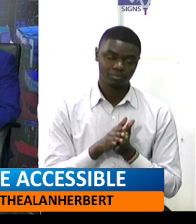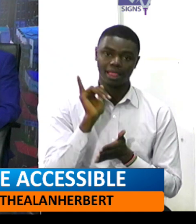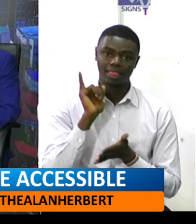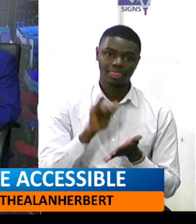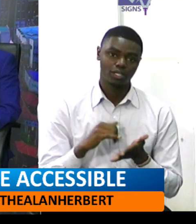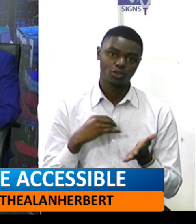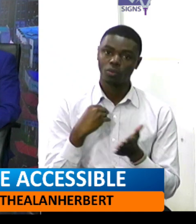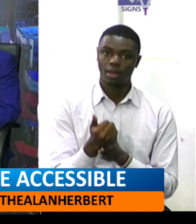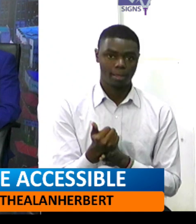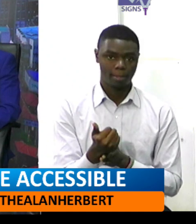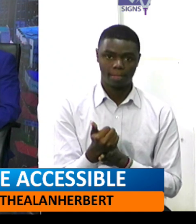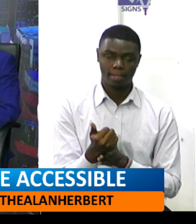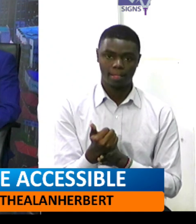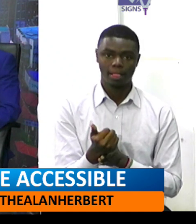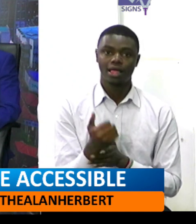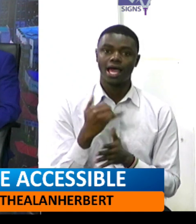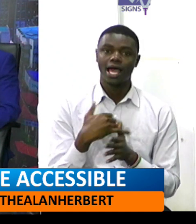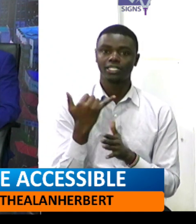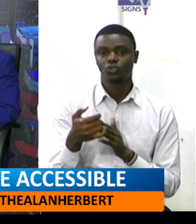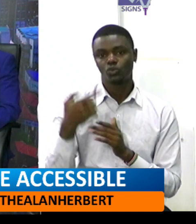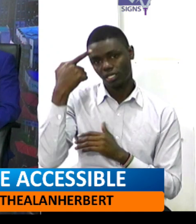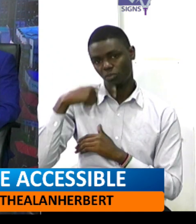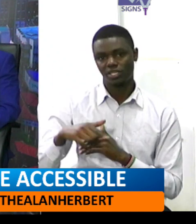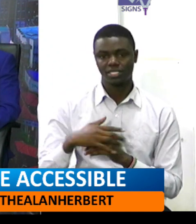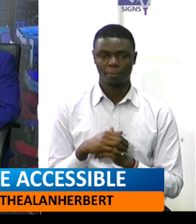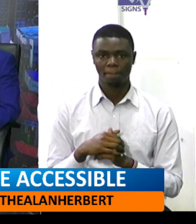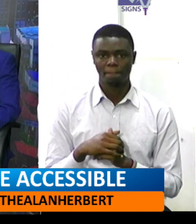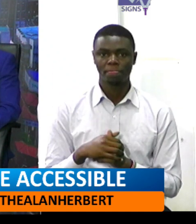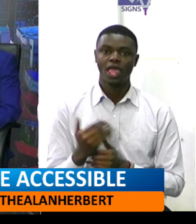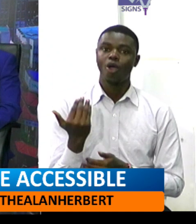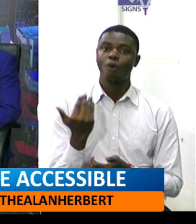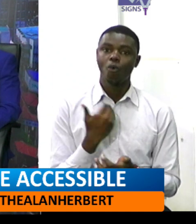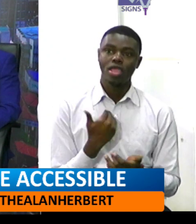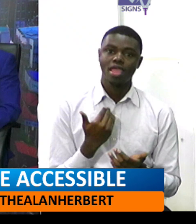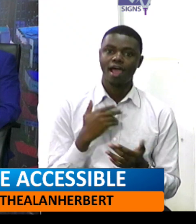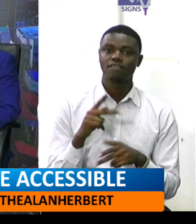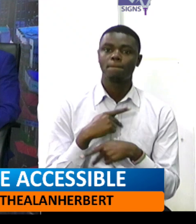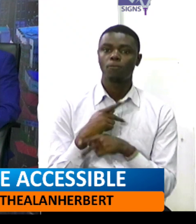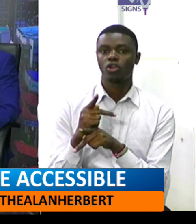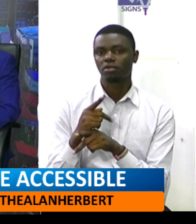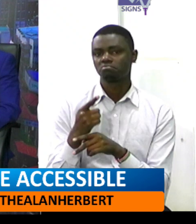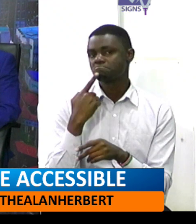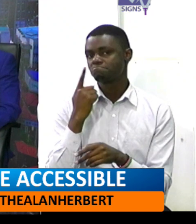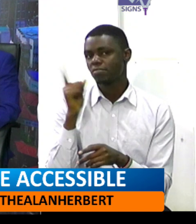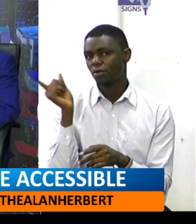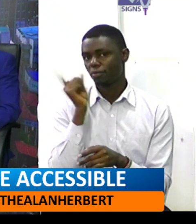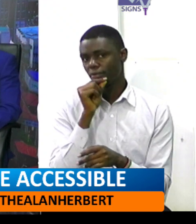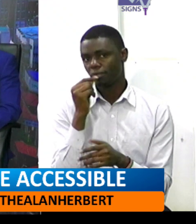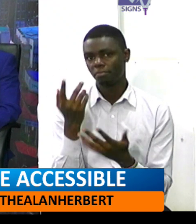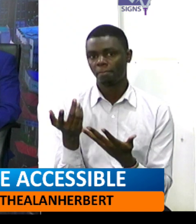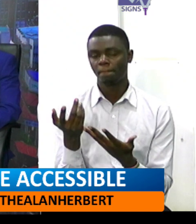buy an insurance policy. We have products, like I mentioned earlier on,